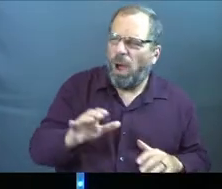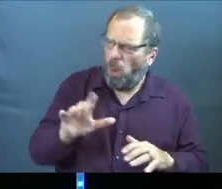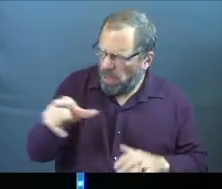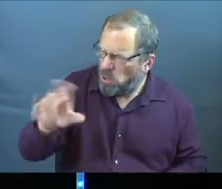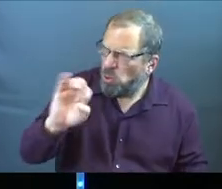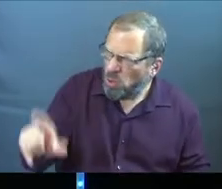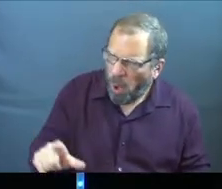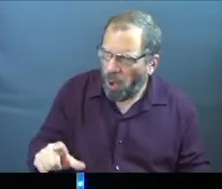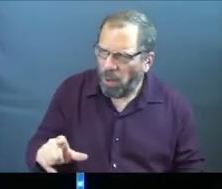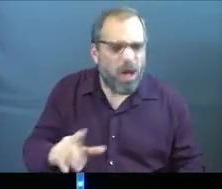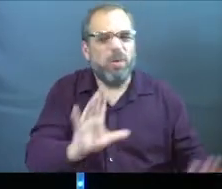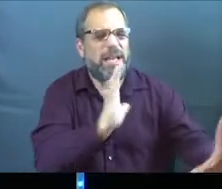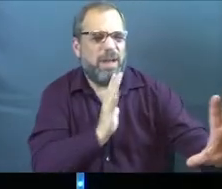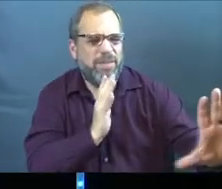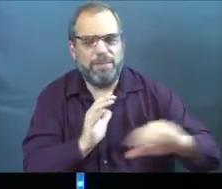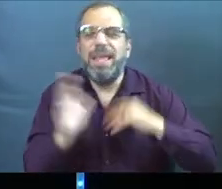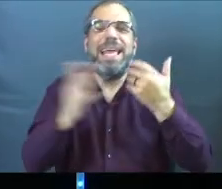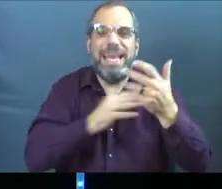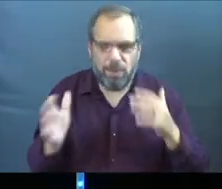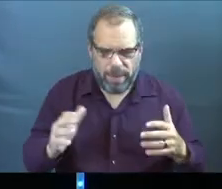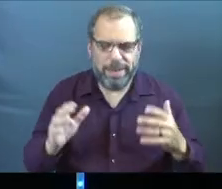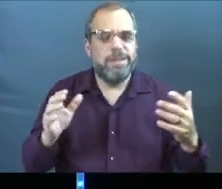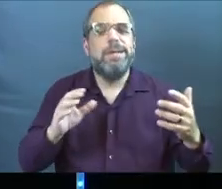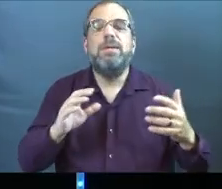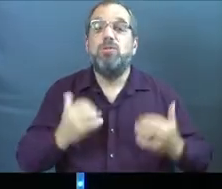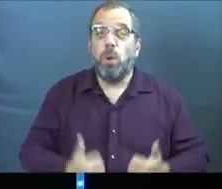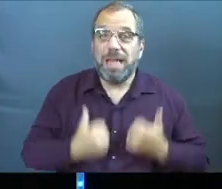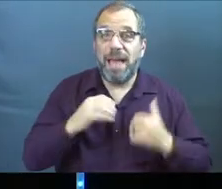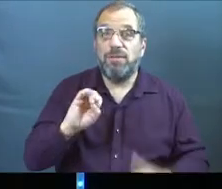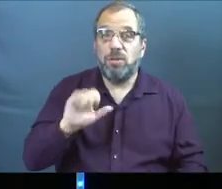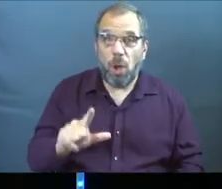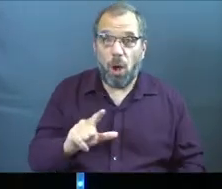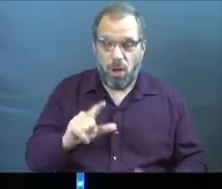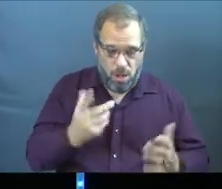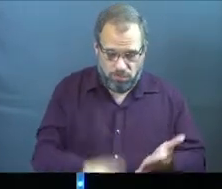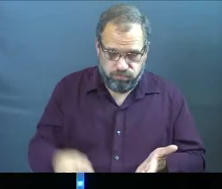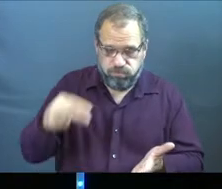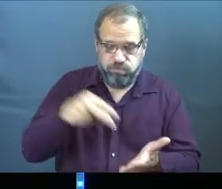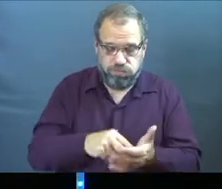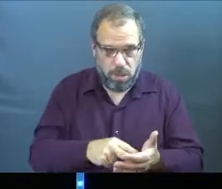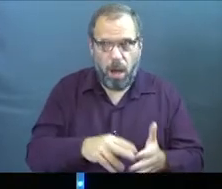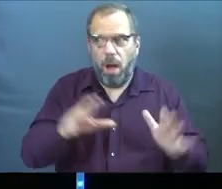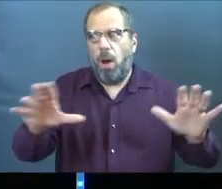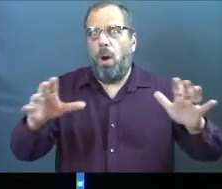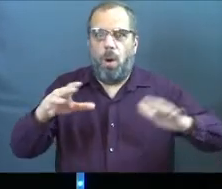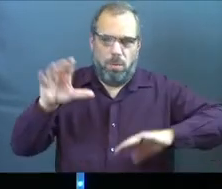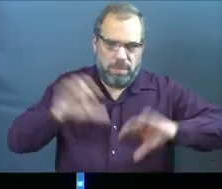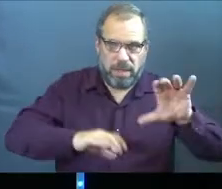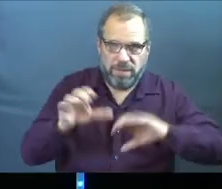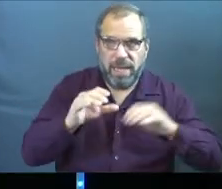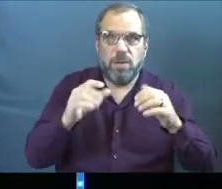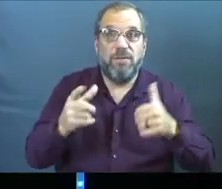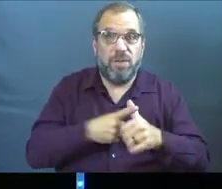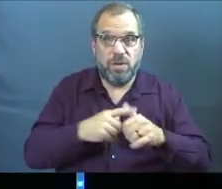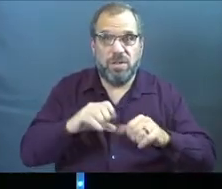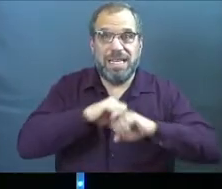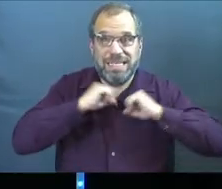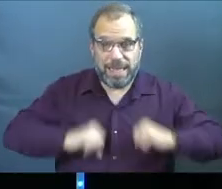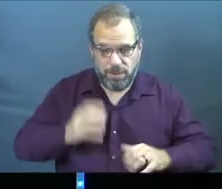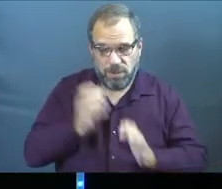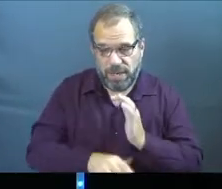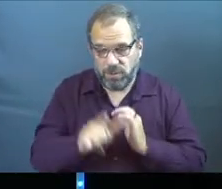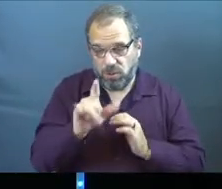okay. It's a fun, just a weird thing. But anyways, he brings Samuel back from the dead and begins to talk to him. And here's how it goes in 1 Samuel